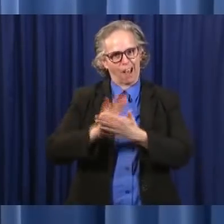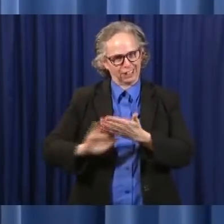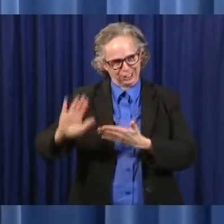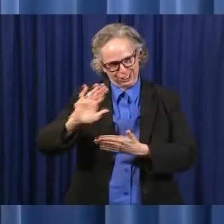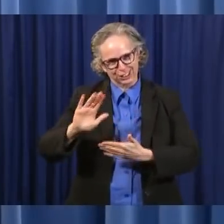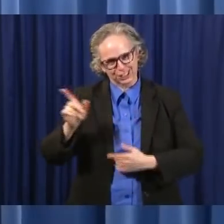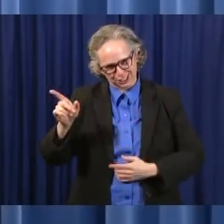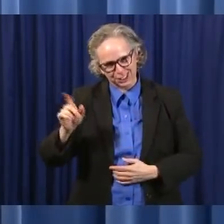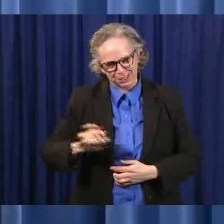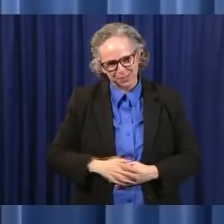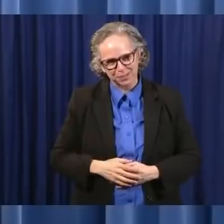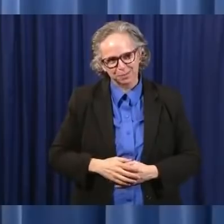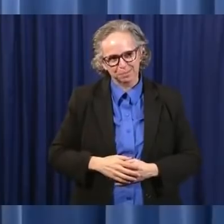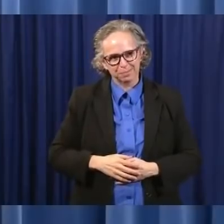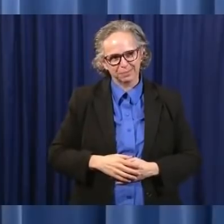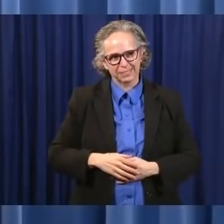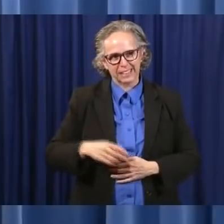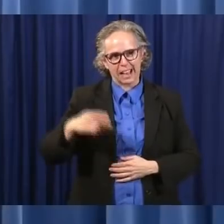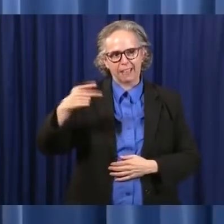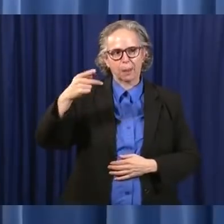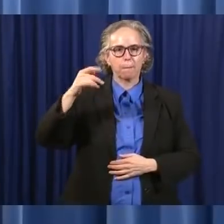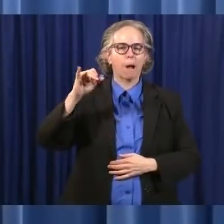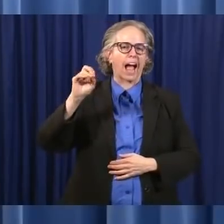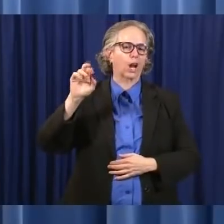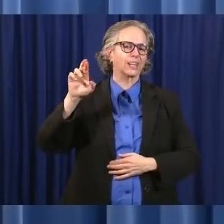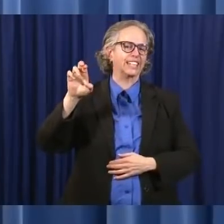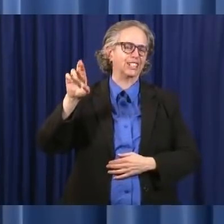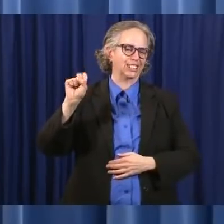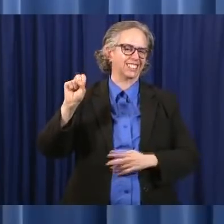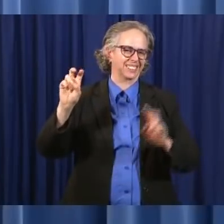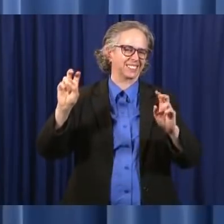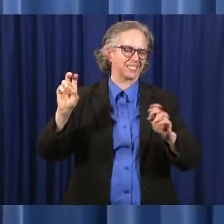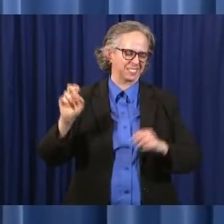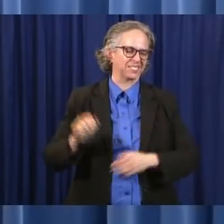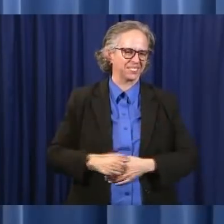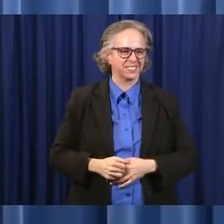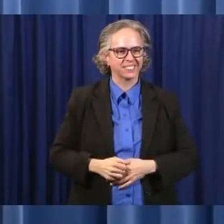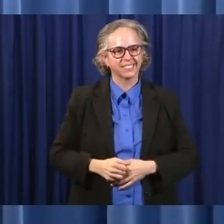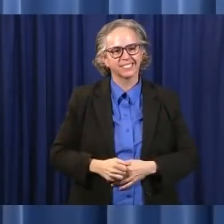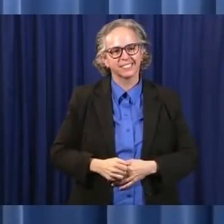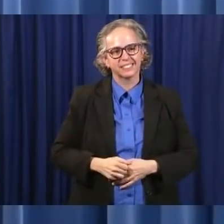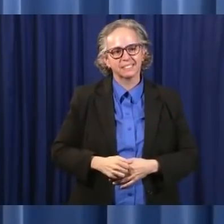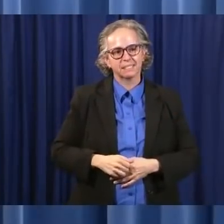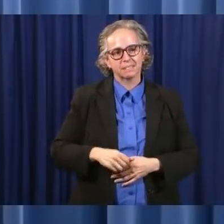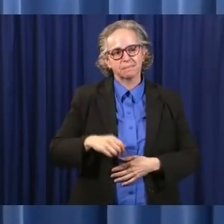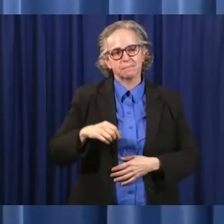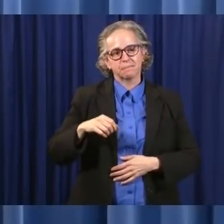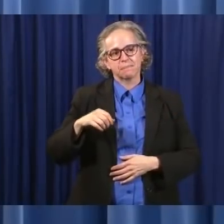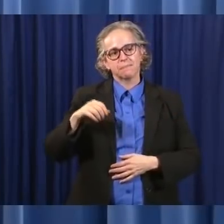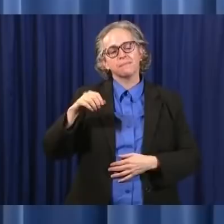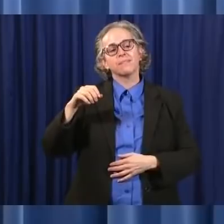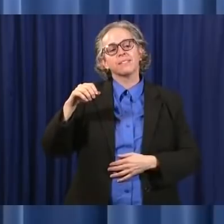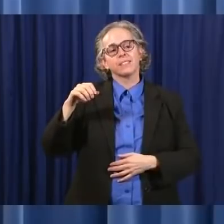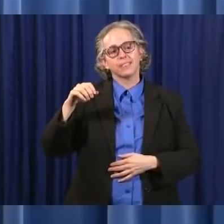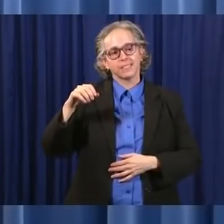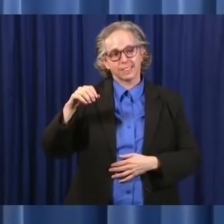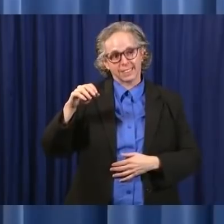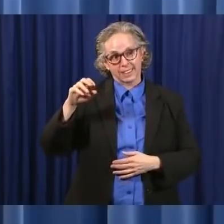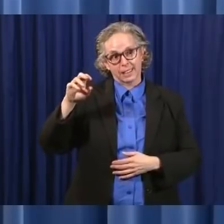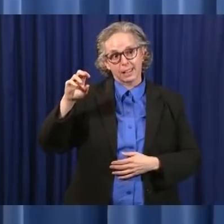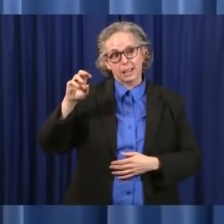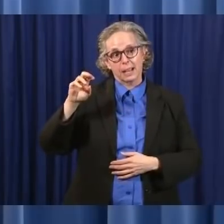Marietta College Pioneers. A couple shout outs. Kim Murnix, who is the Ohio Director of the Ohio